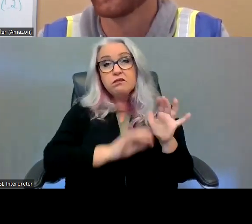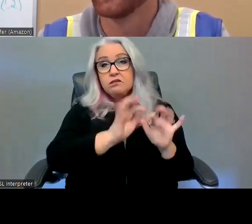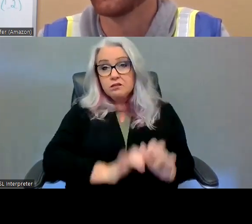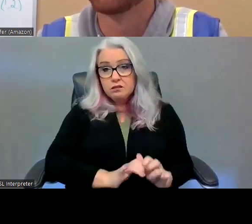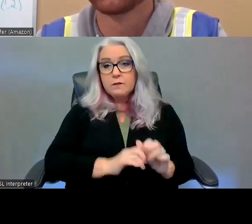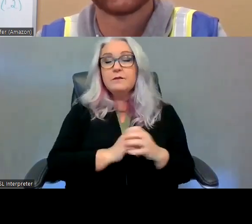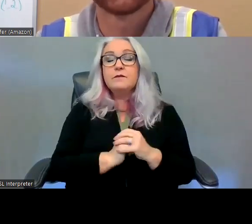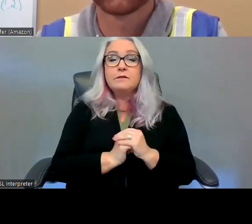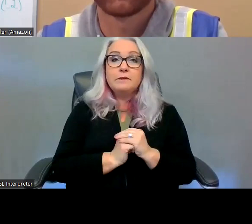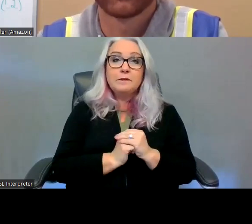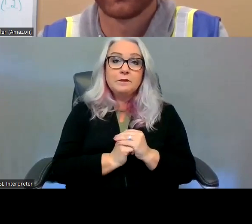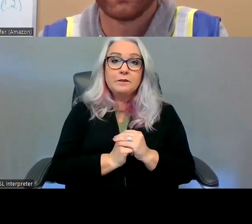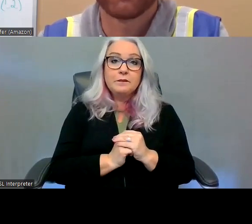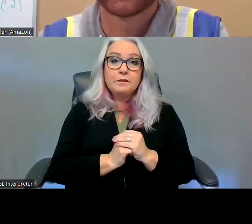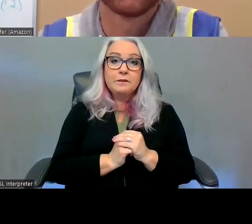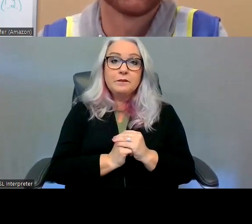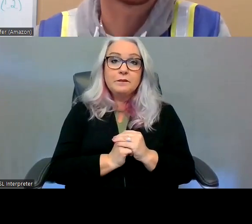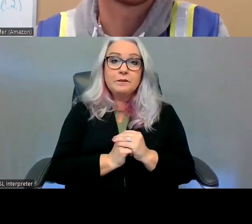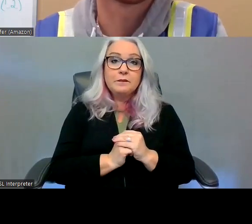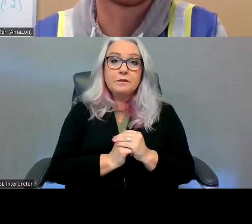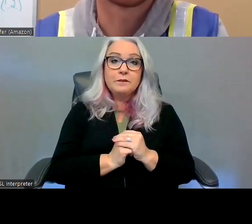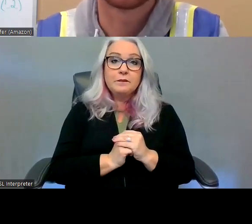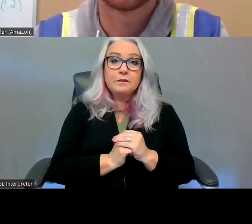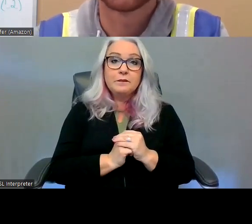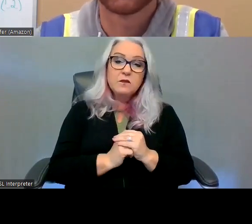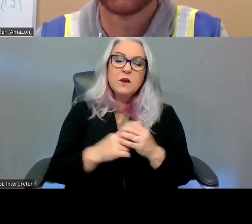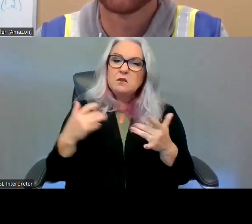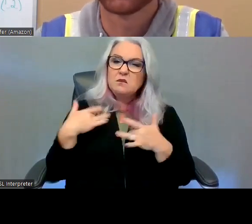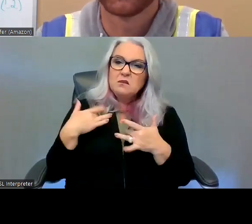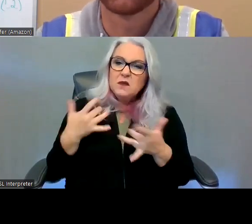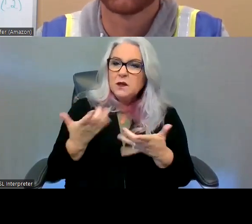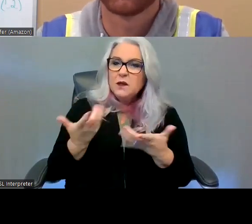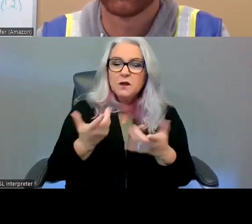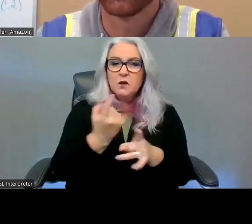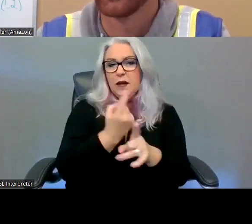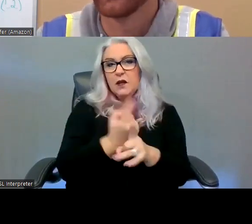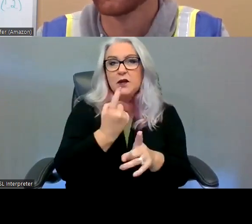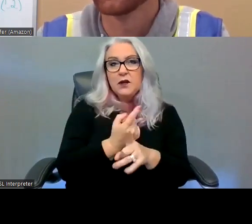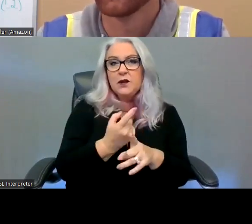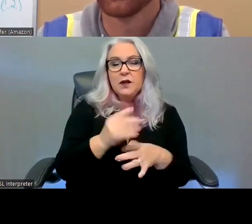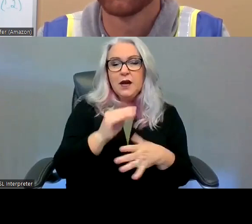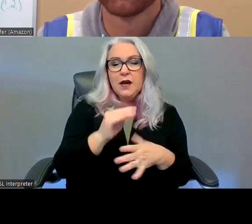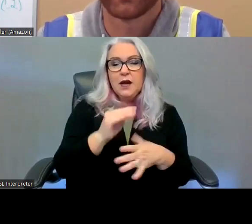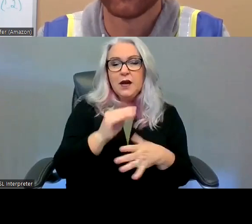ability. Typical application information rather than doing it on paper. It's all done on